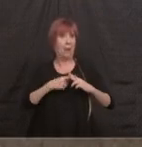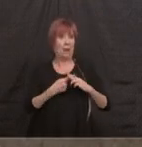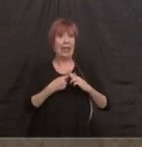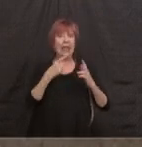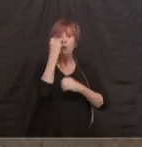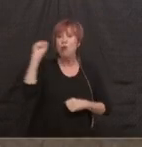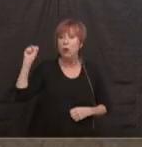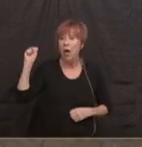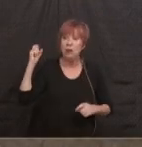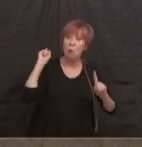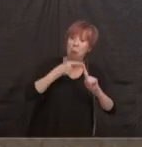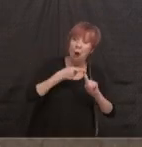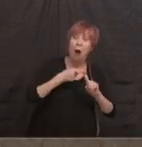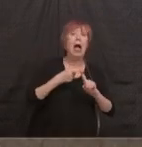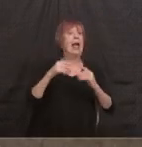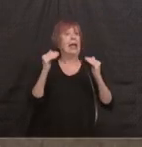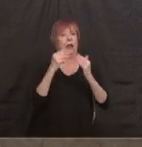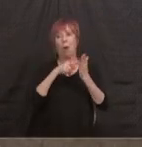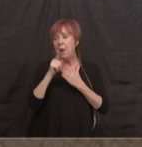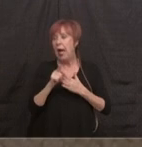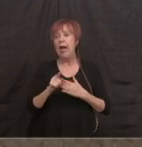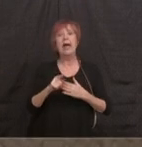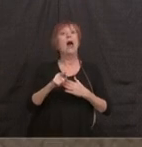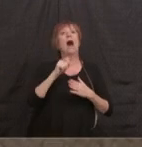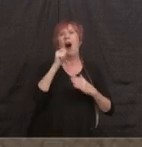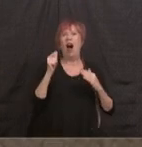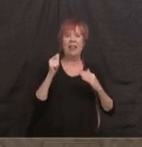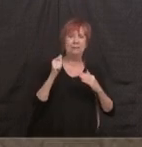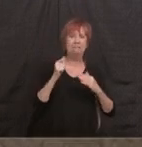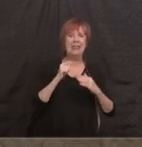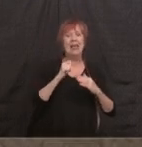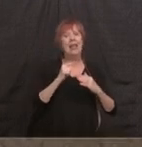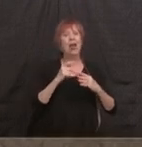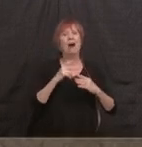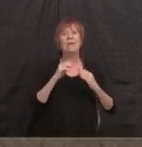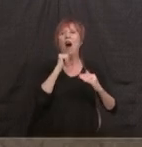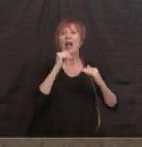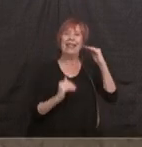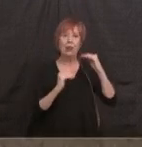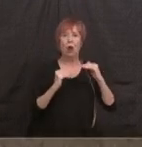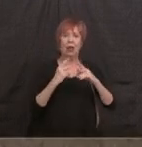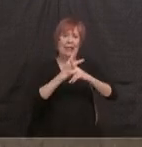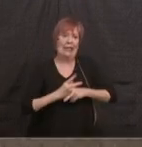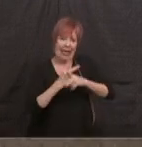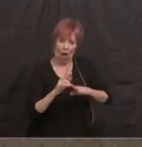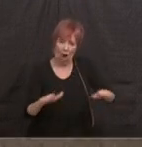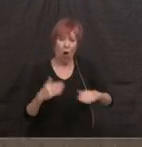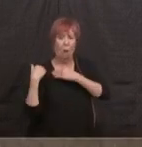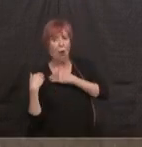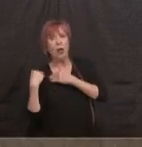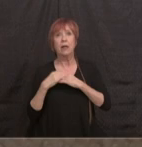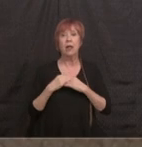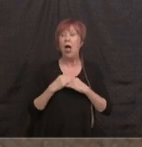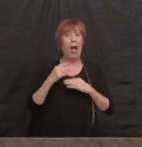pay and the unpaid care burden and economic opportunity. More than 100 years later, women all over the world are saying, we need equal